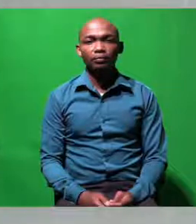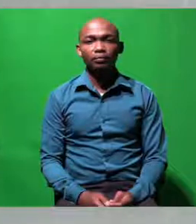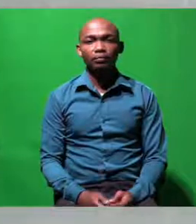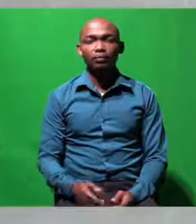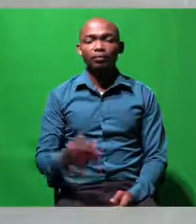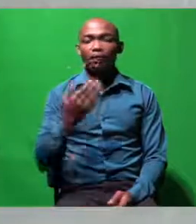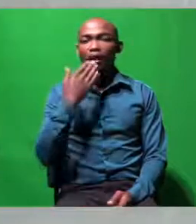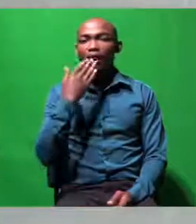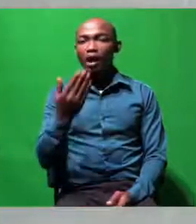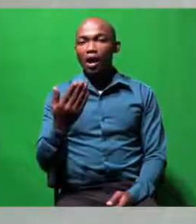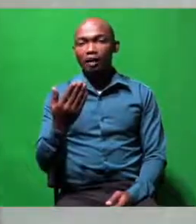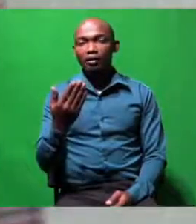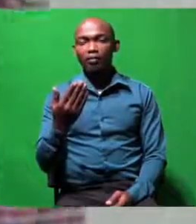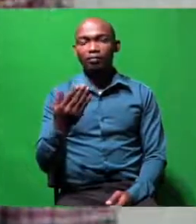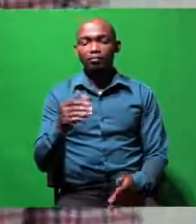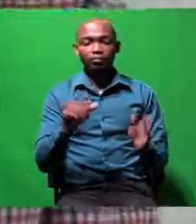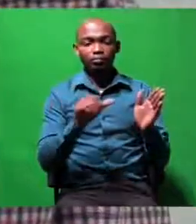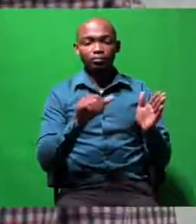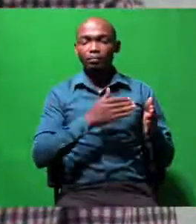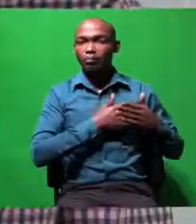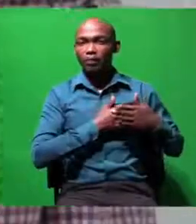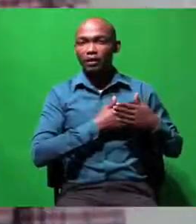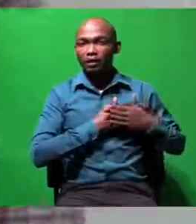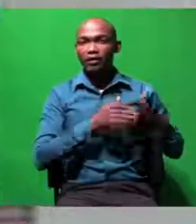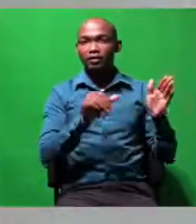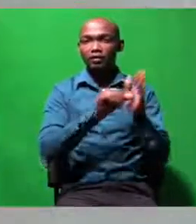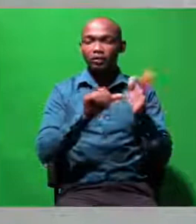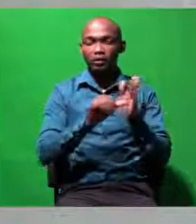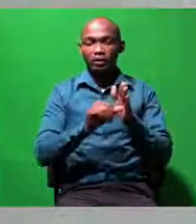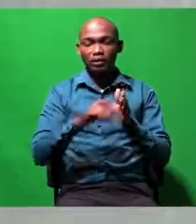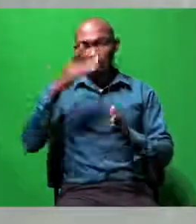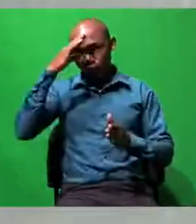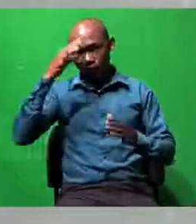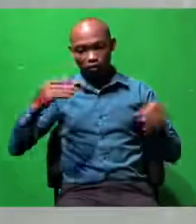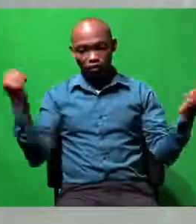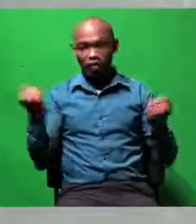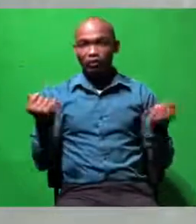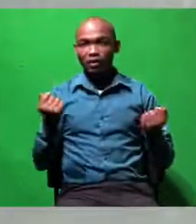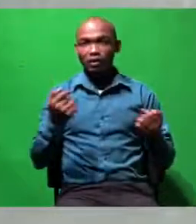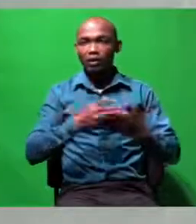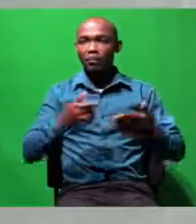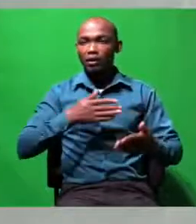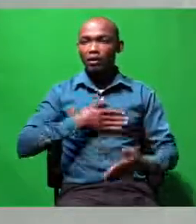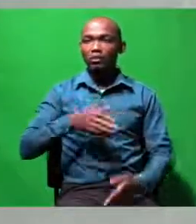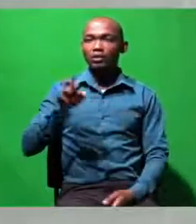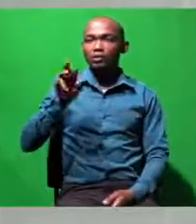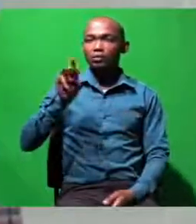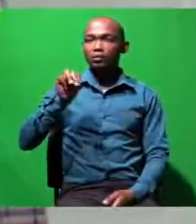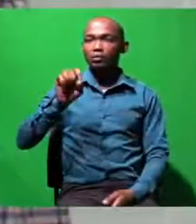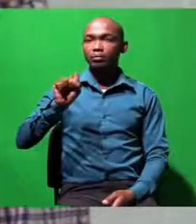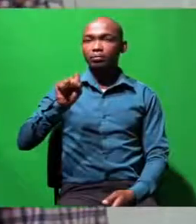Hi, my dear student. How are you? I hope you are fine. My name is Mr. Abdullah, and I'm going